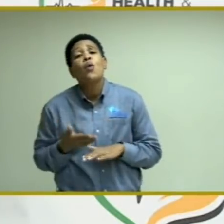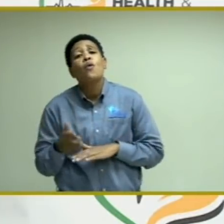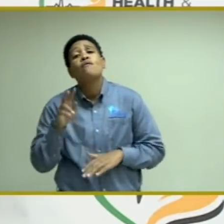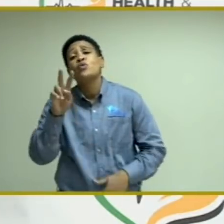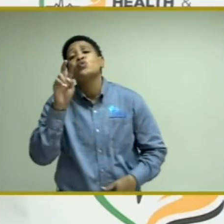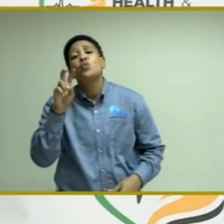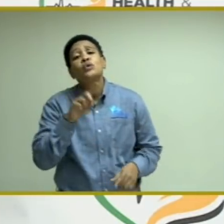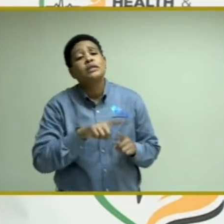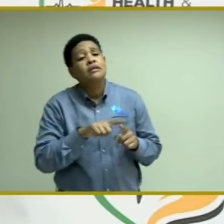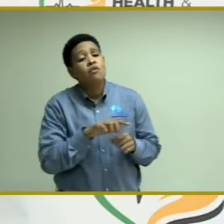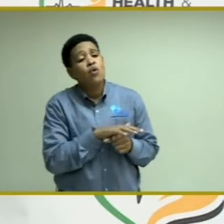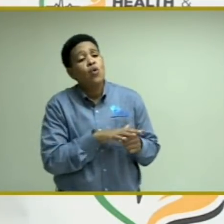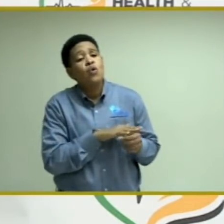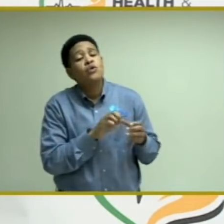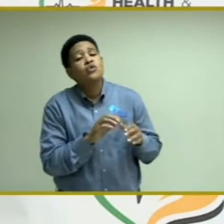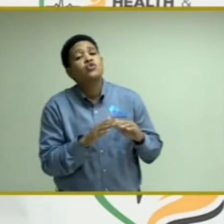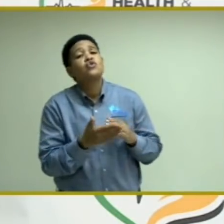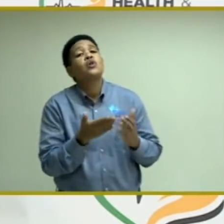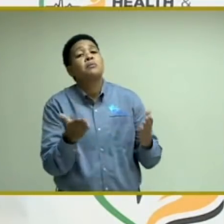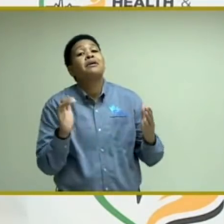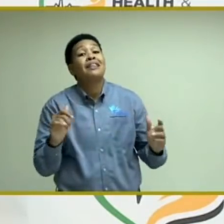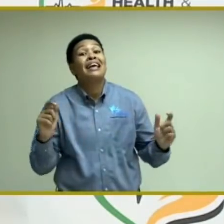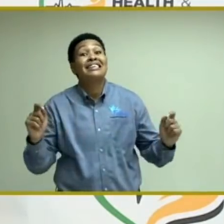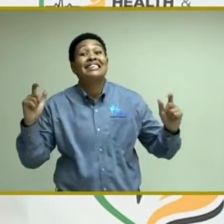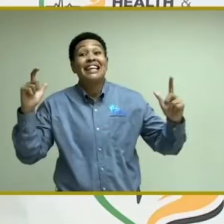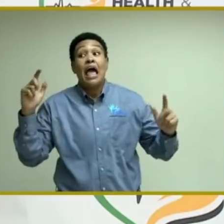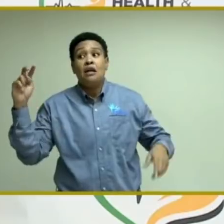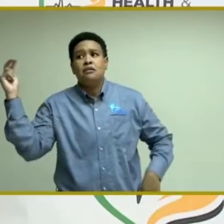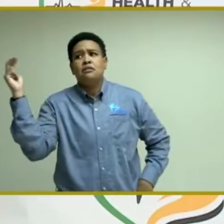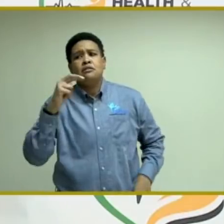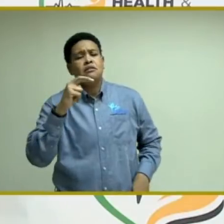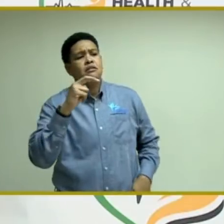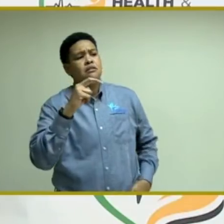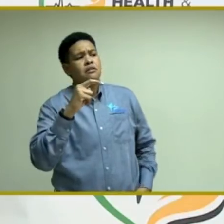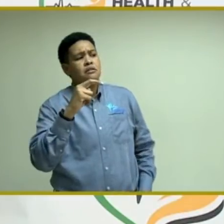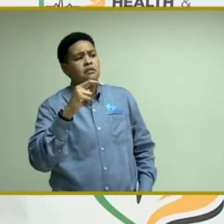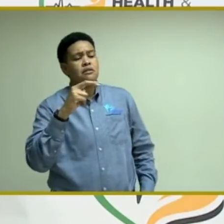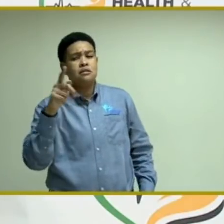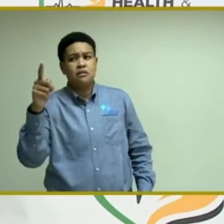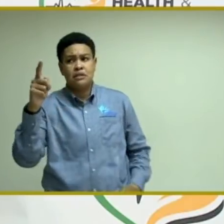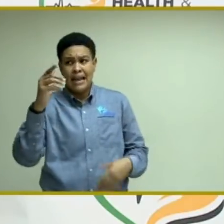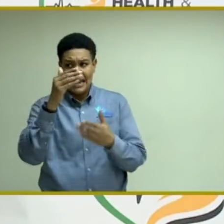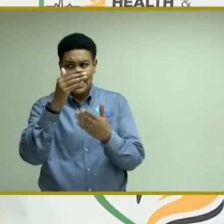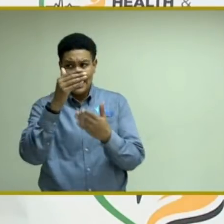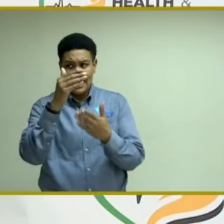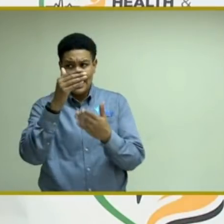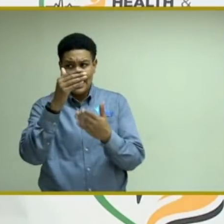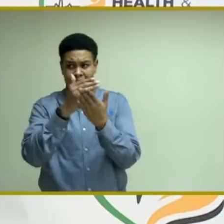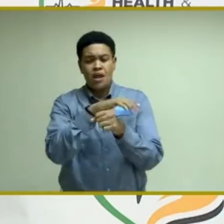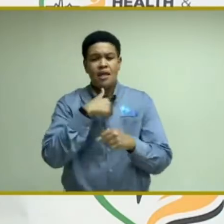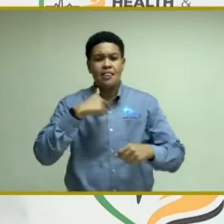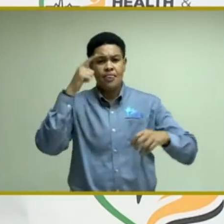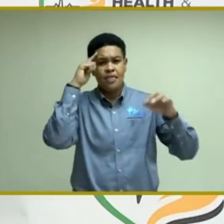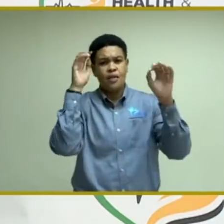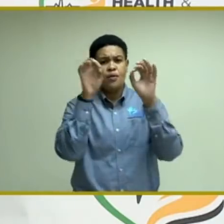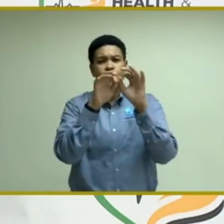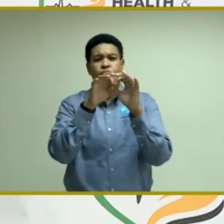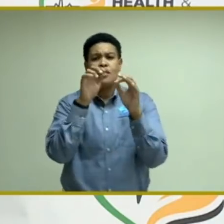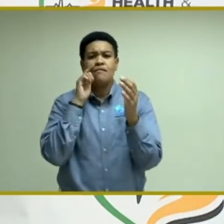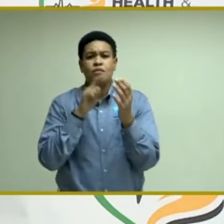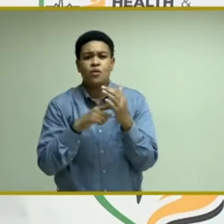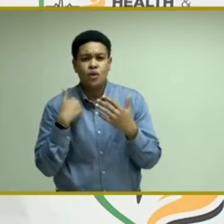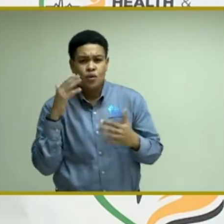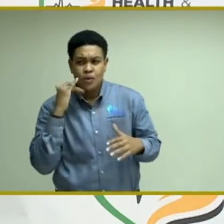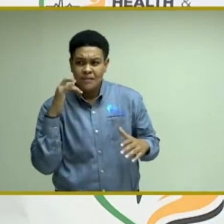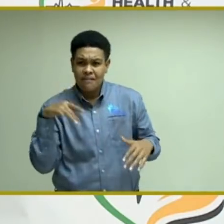200 sites across the country, and that slide that was put up, which lists the sites, I think is worthy of note. I don't know if you can find